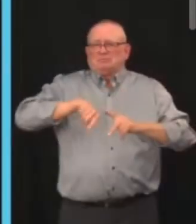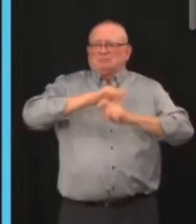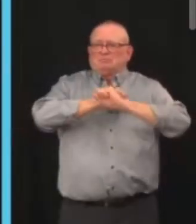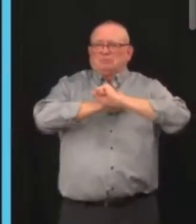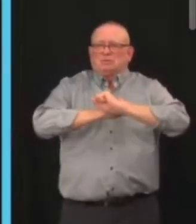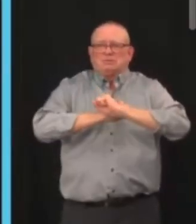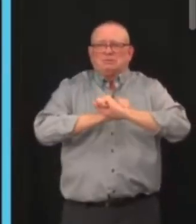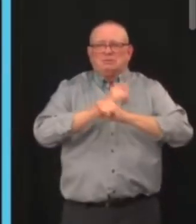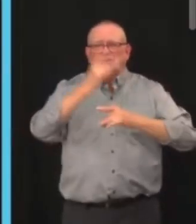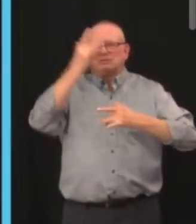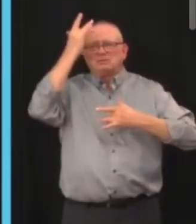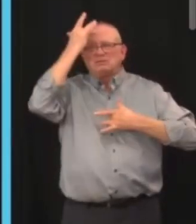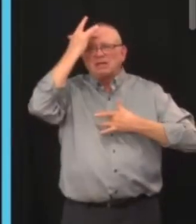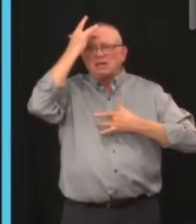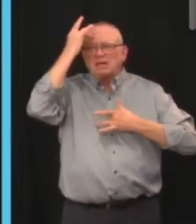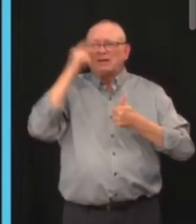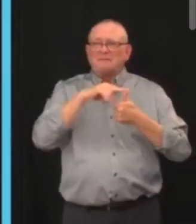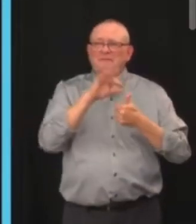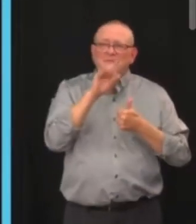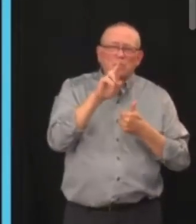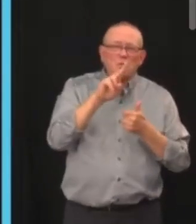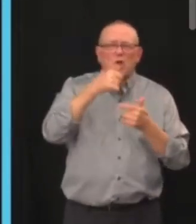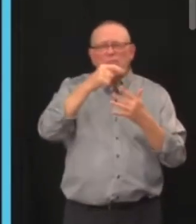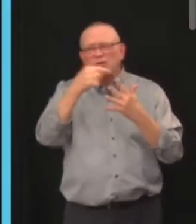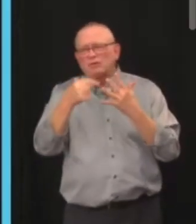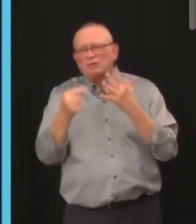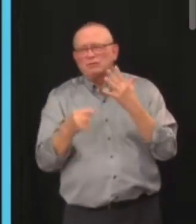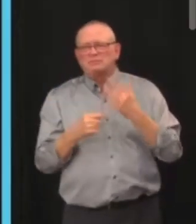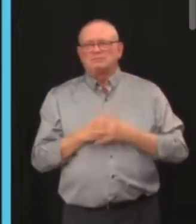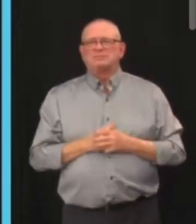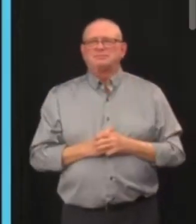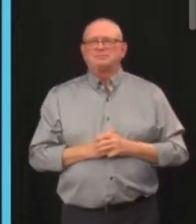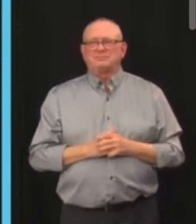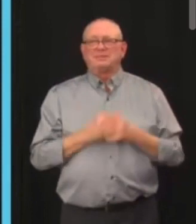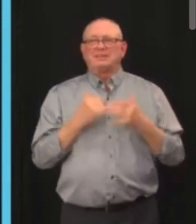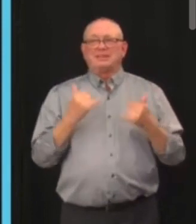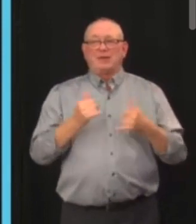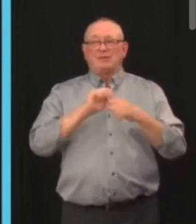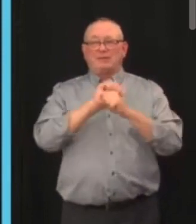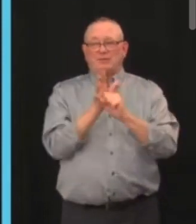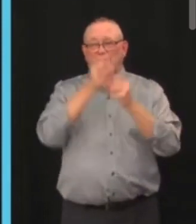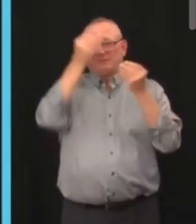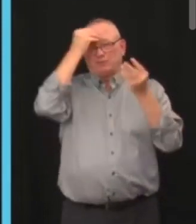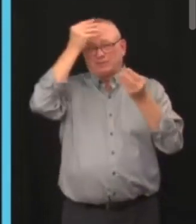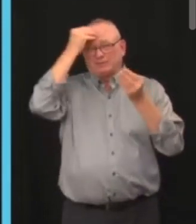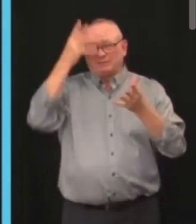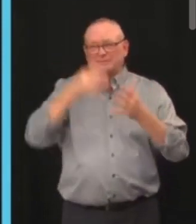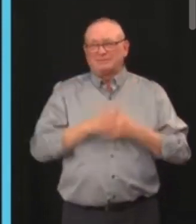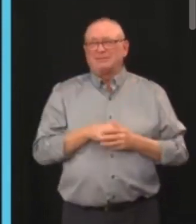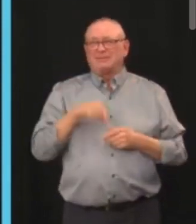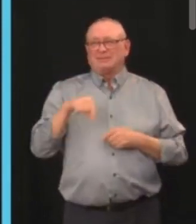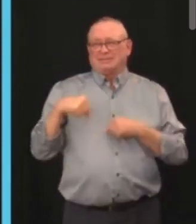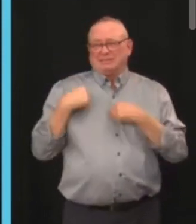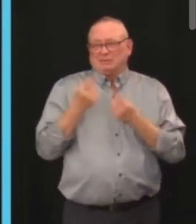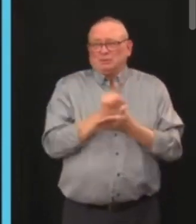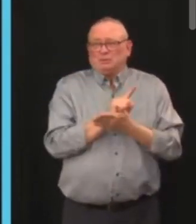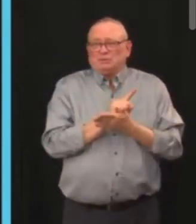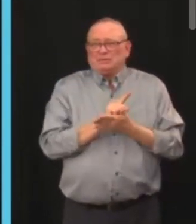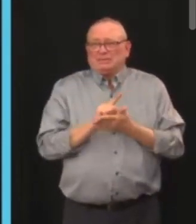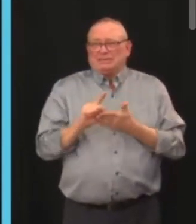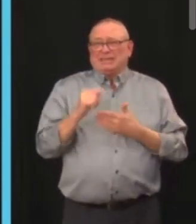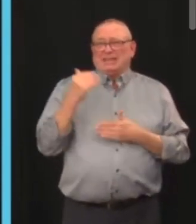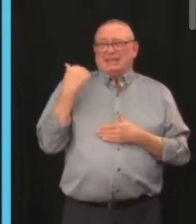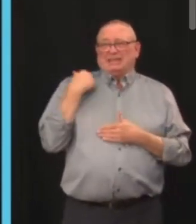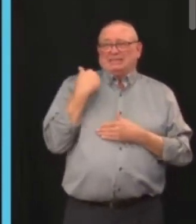Between Tuesday, May 2nd and Monday, May 9th, our PCR test positivity rate ranged from 16.8%